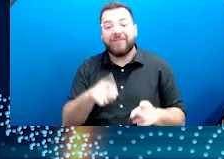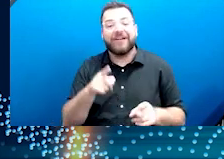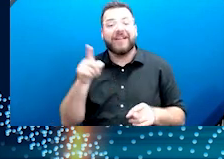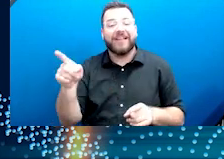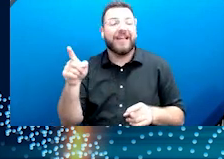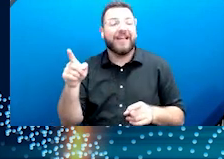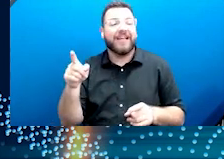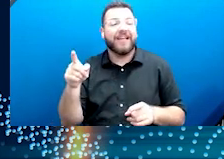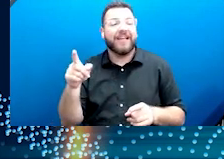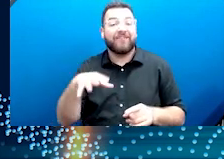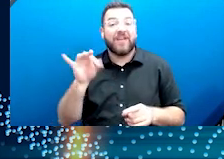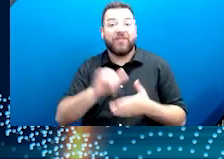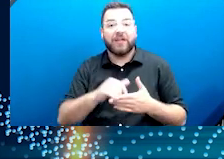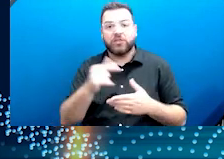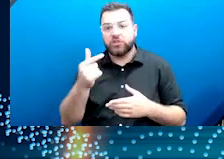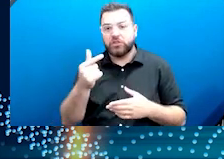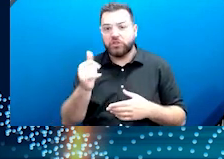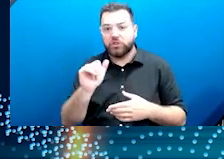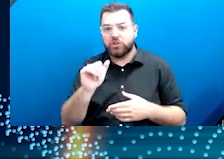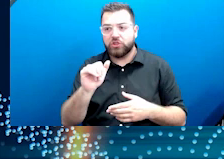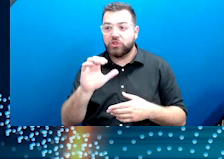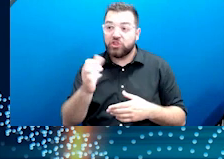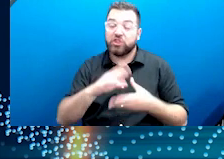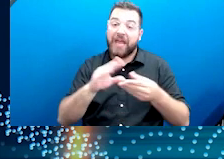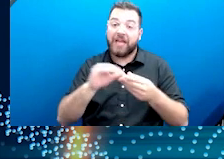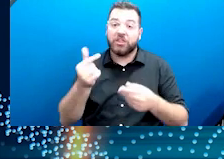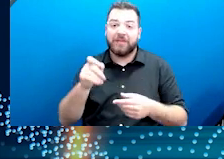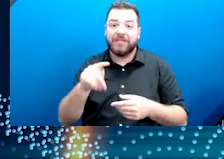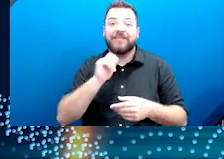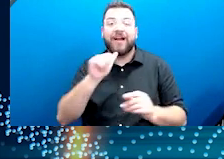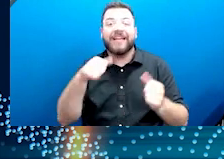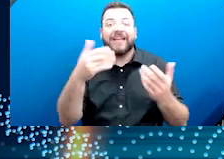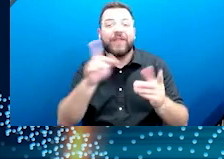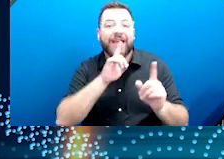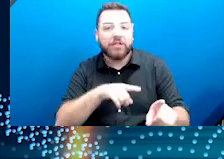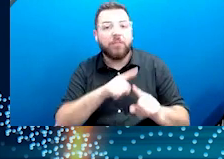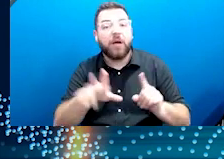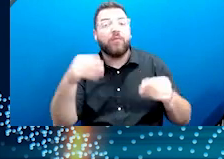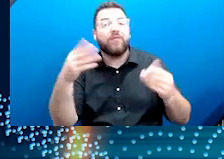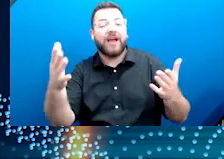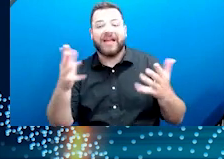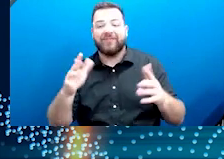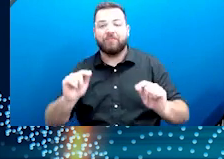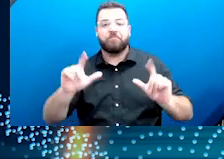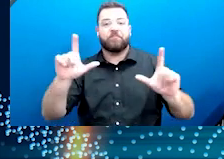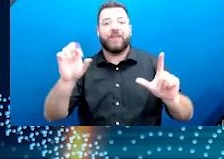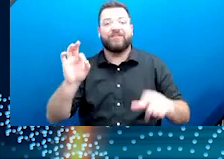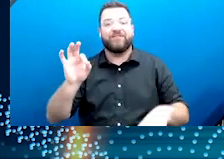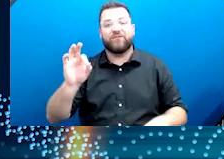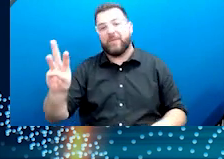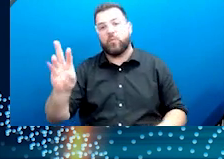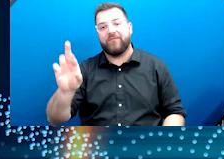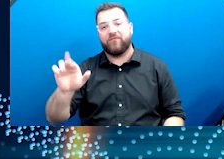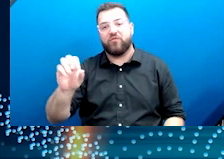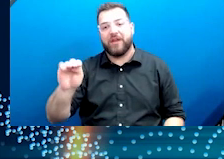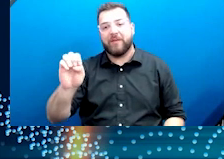an answer, but it can absolutely give you a framework. This actually came up huge for me because we had a new professor that